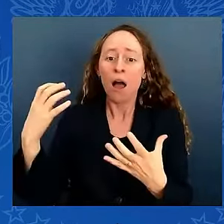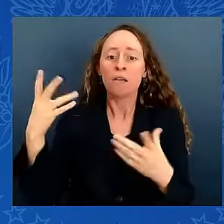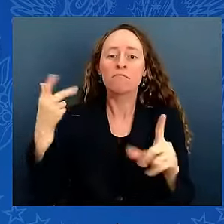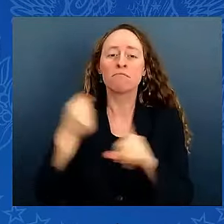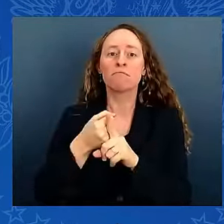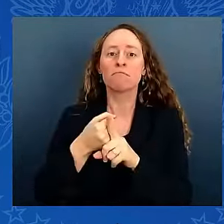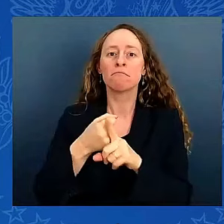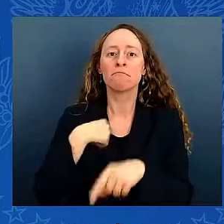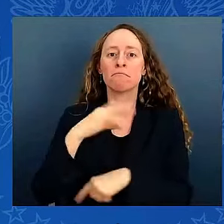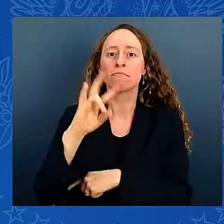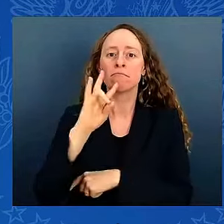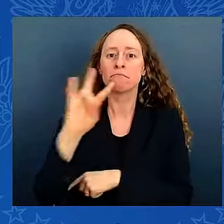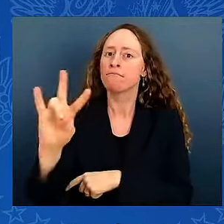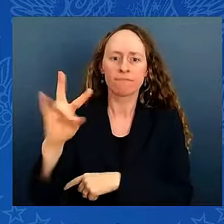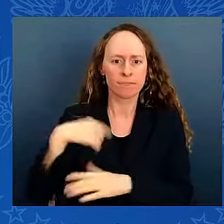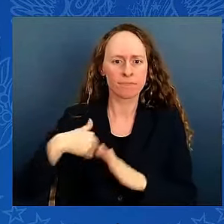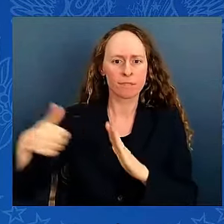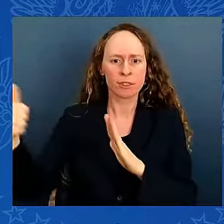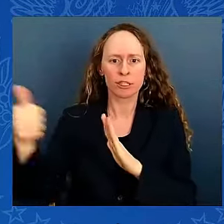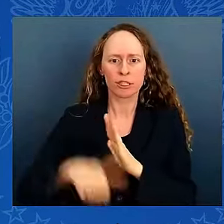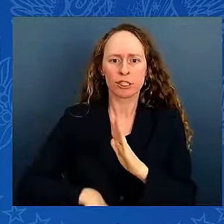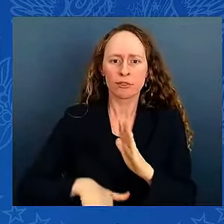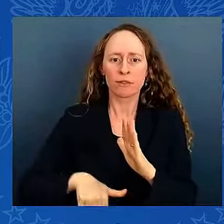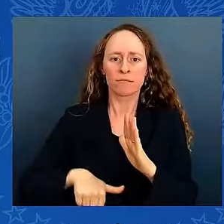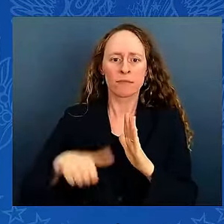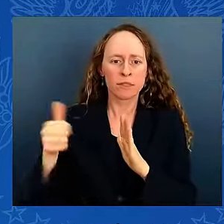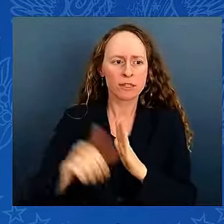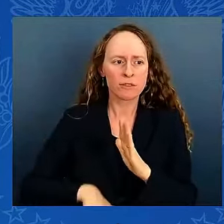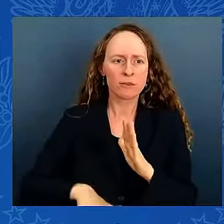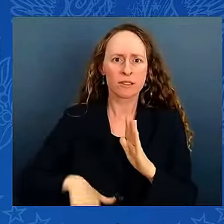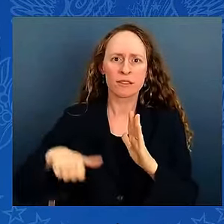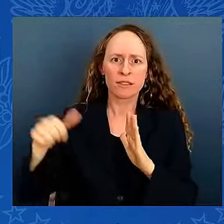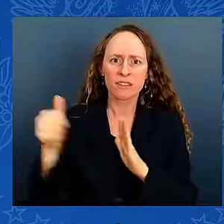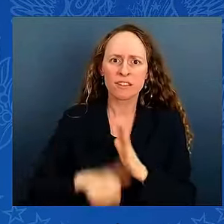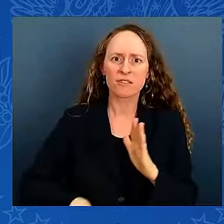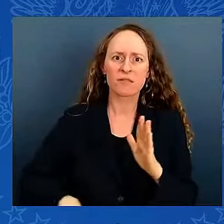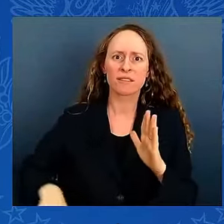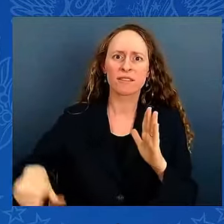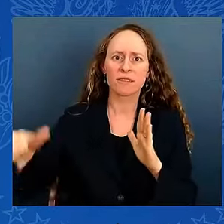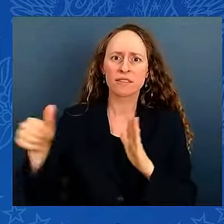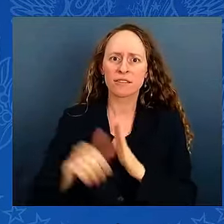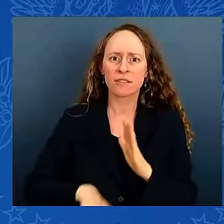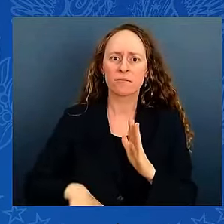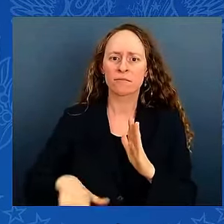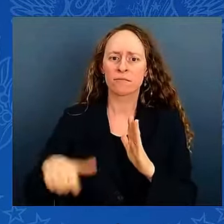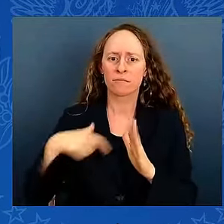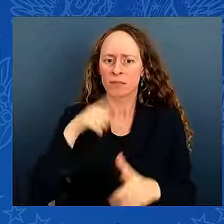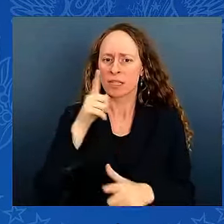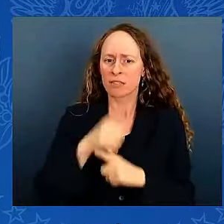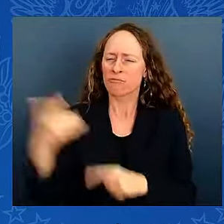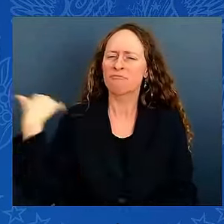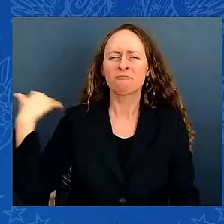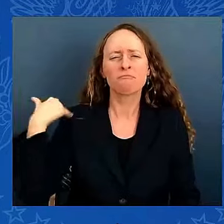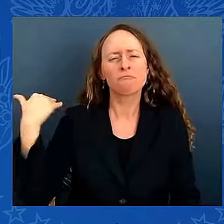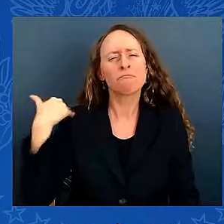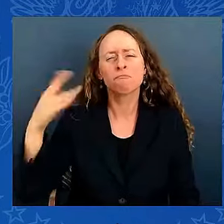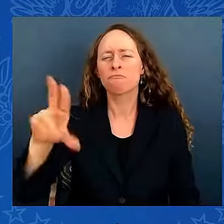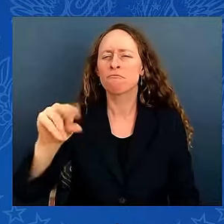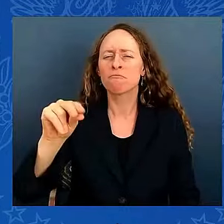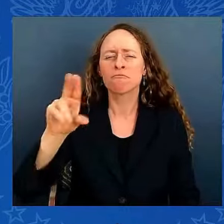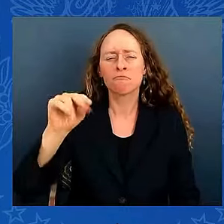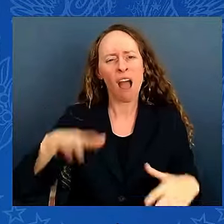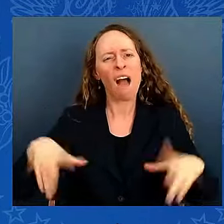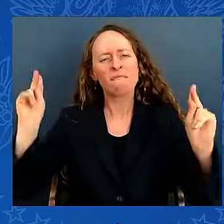surgeries and I never thought I'd play sports again. But Mia wouldn't let me give up on myself. She encouraged me to try wheelchair basketball, and that saved my